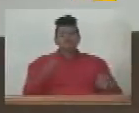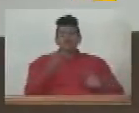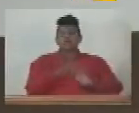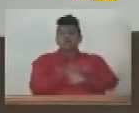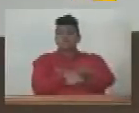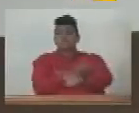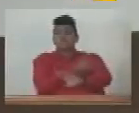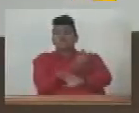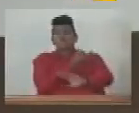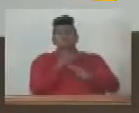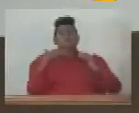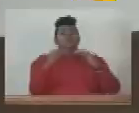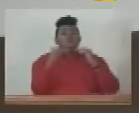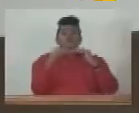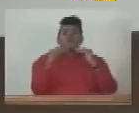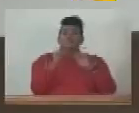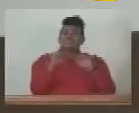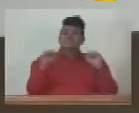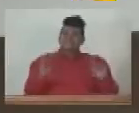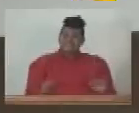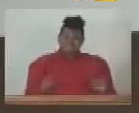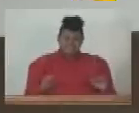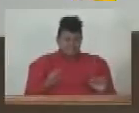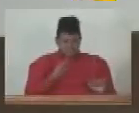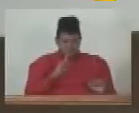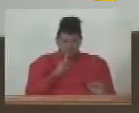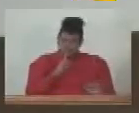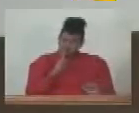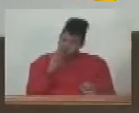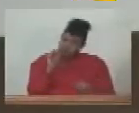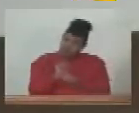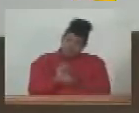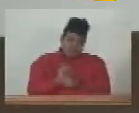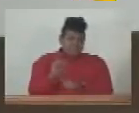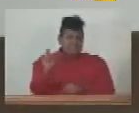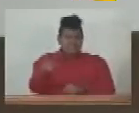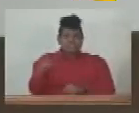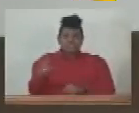improvements to the justice system is absolutely necessary.